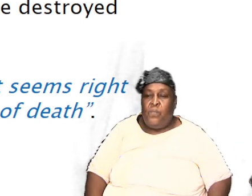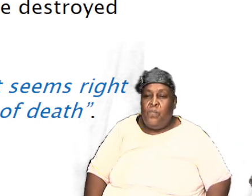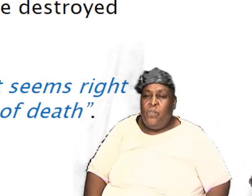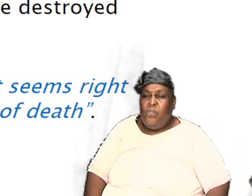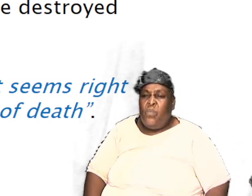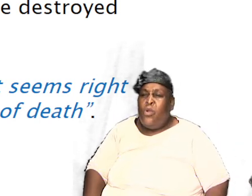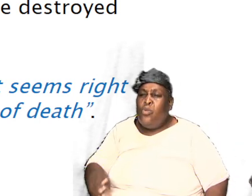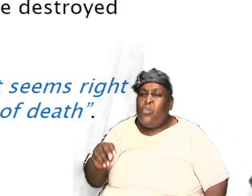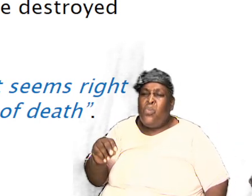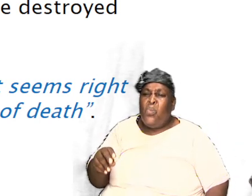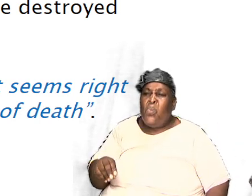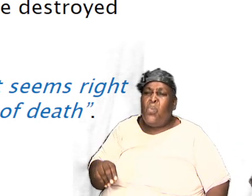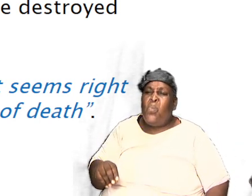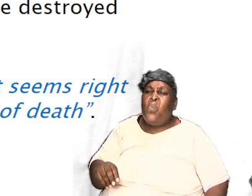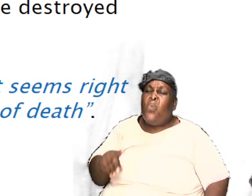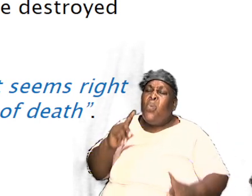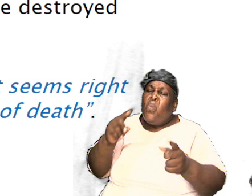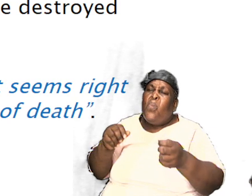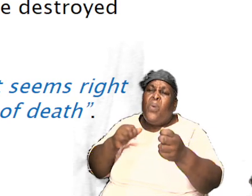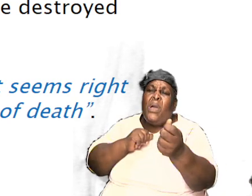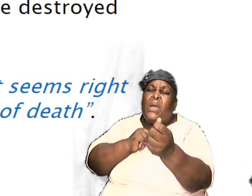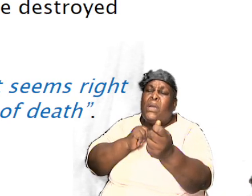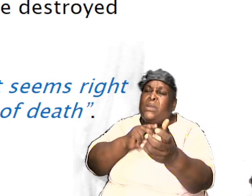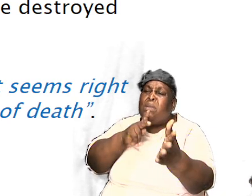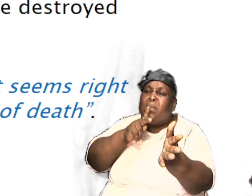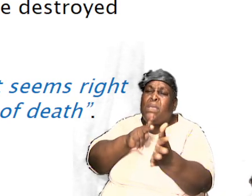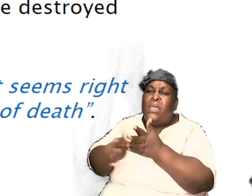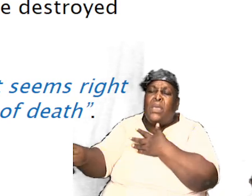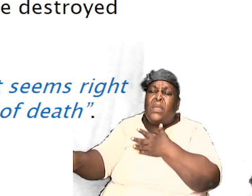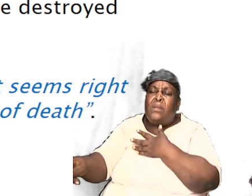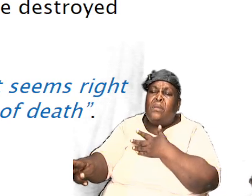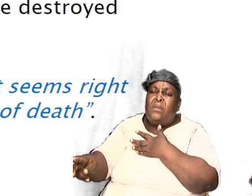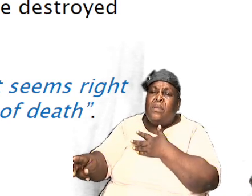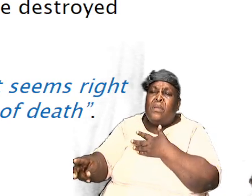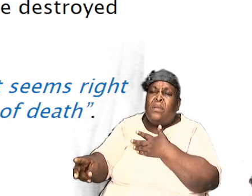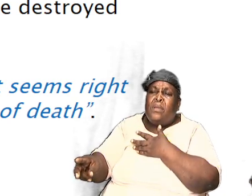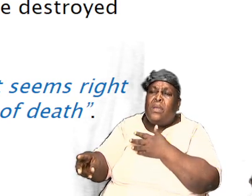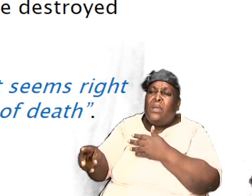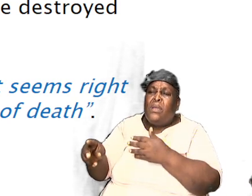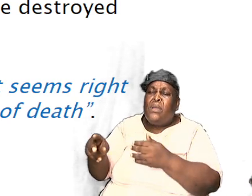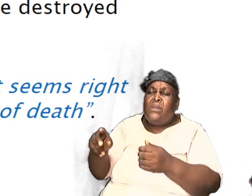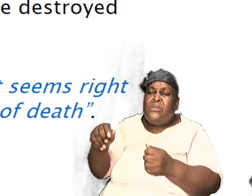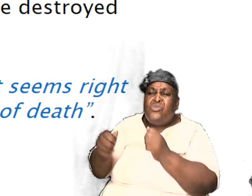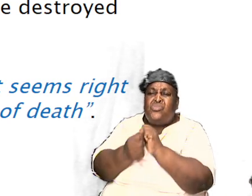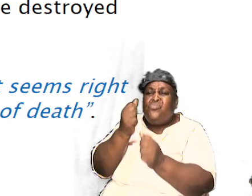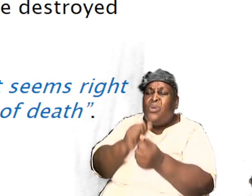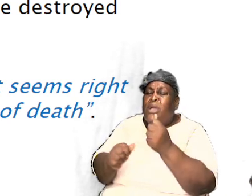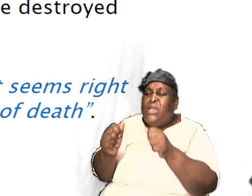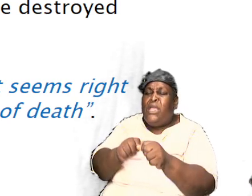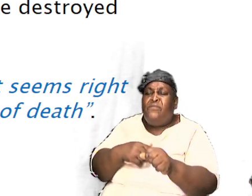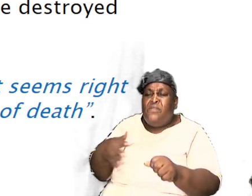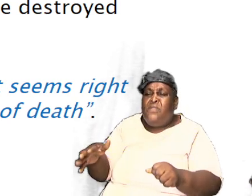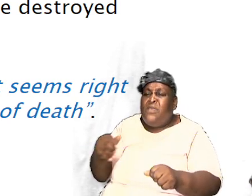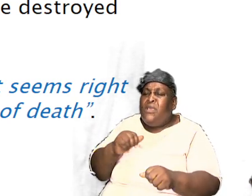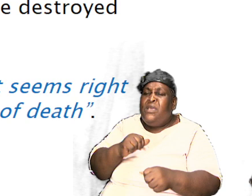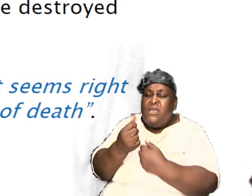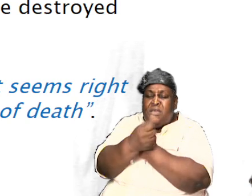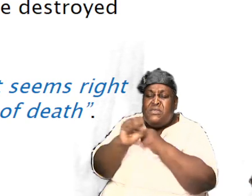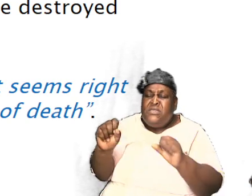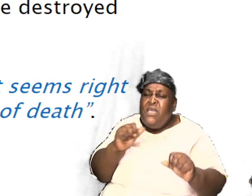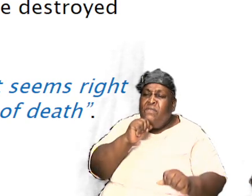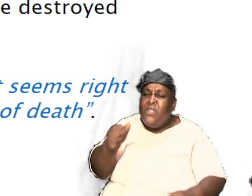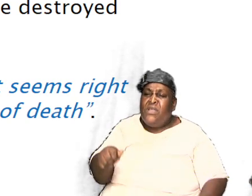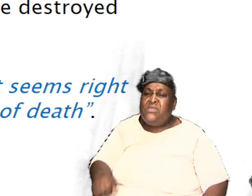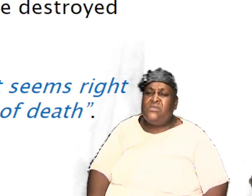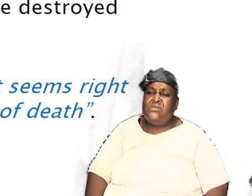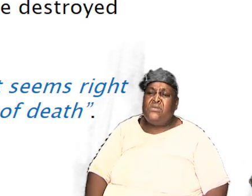In the Lord, they have smite Amalek and totally destroyed all that they have and fear them not. They say